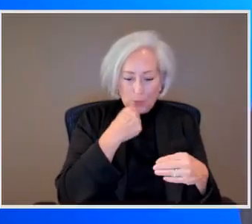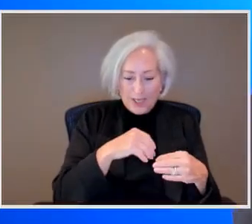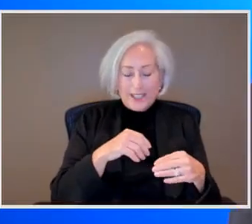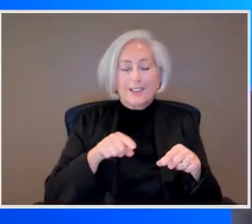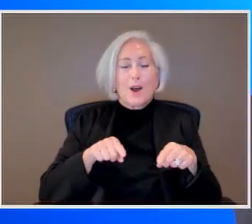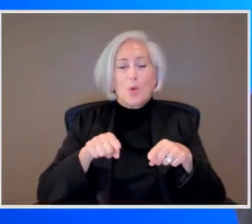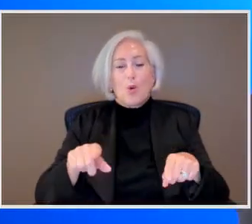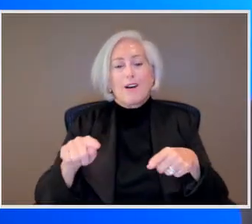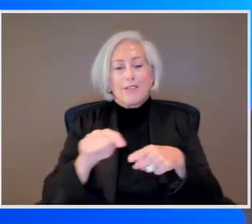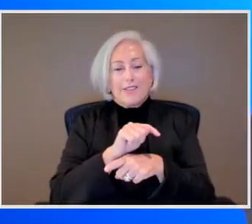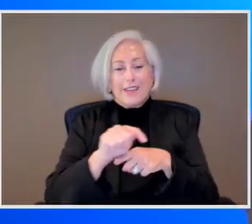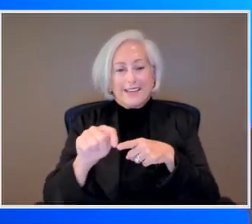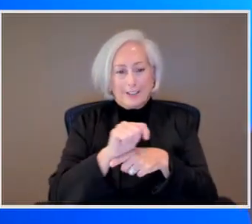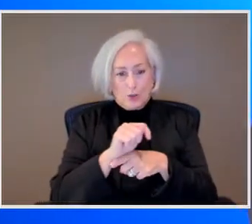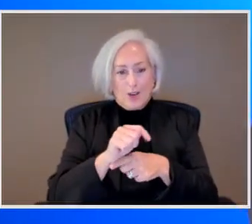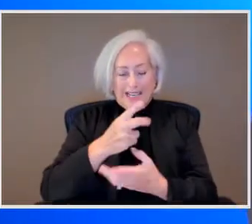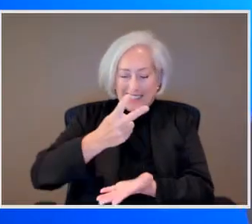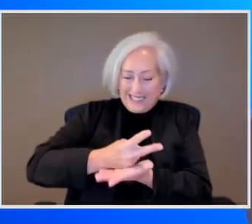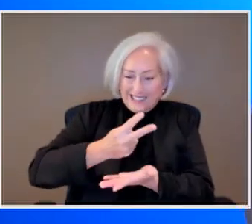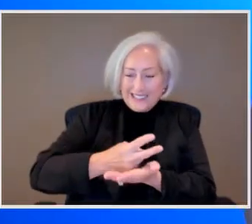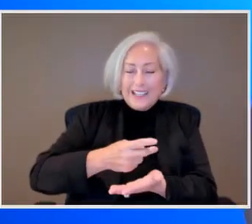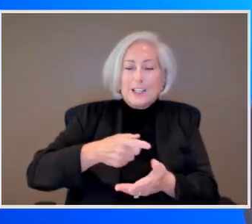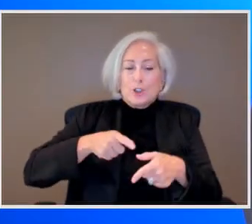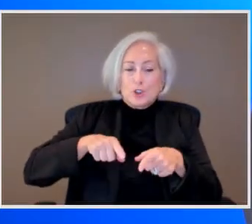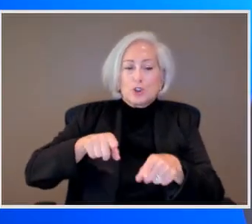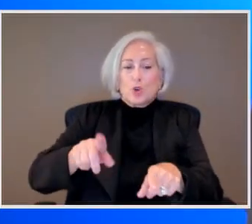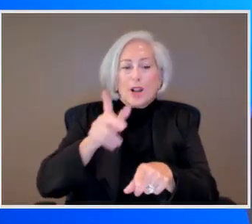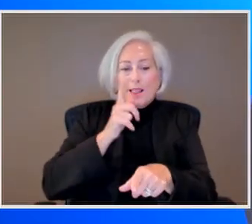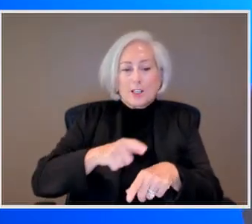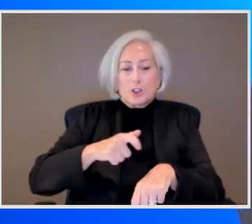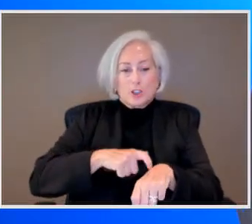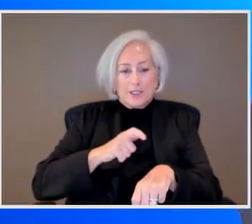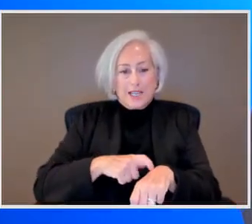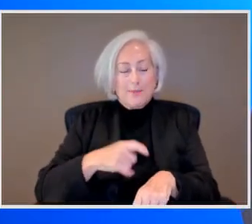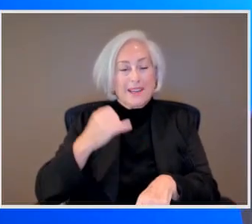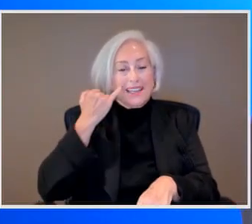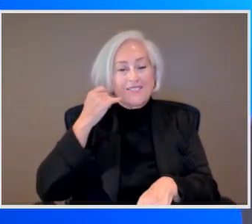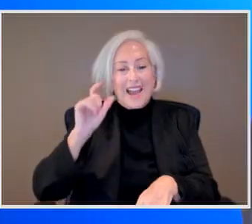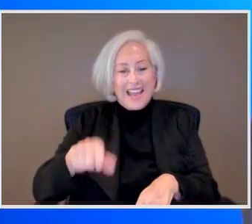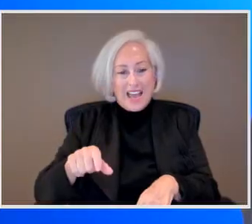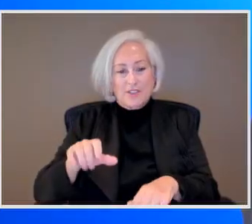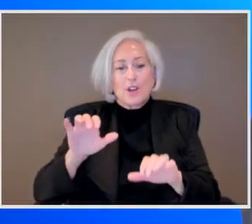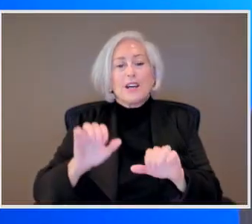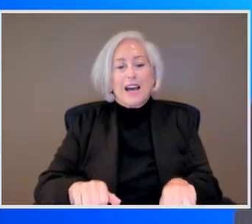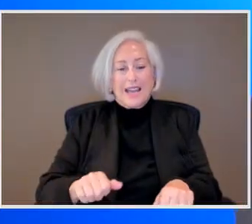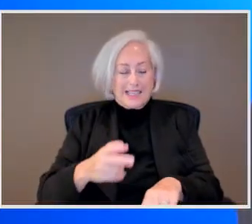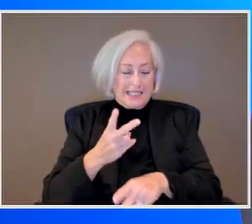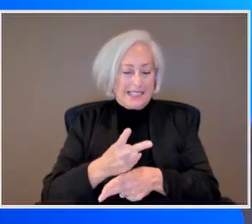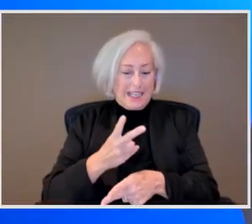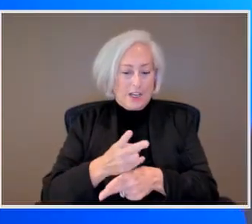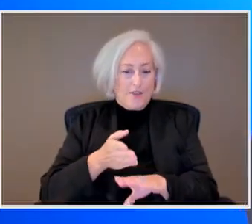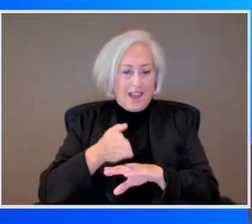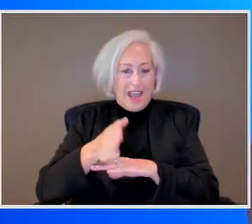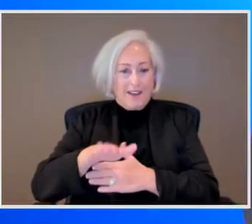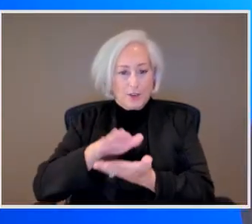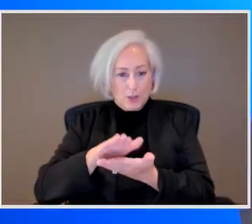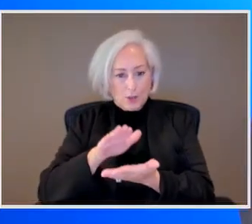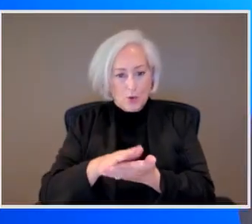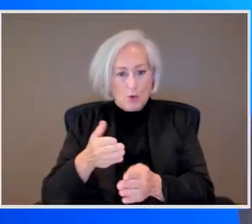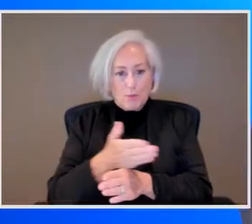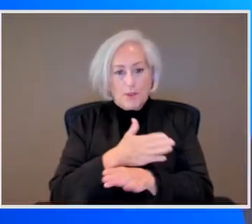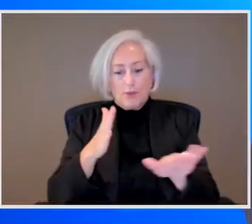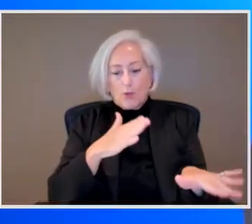room and get treated during lunch. And if I need be, I can treat also after school prior to them going out